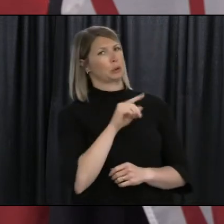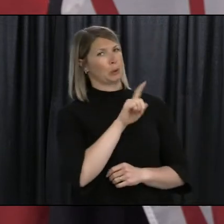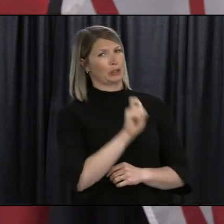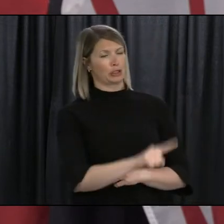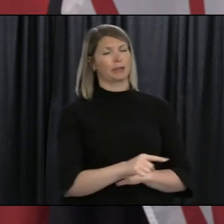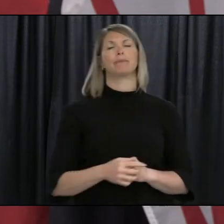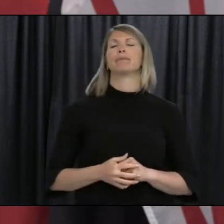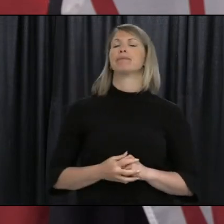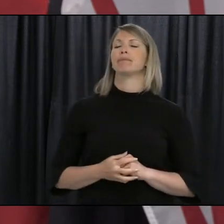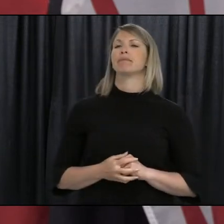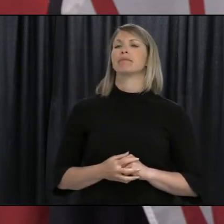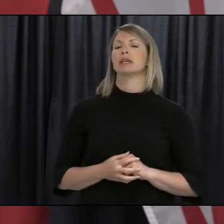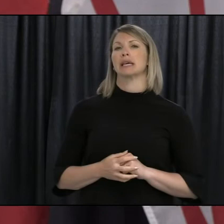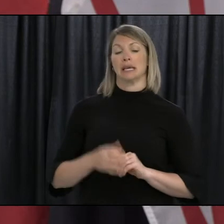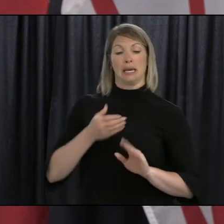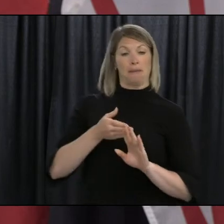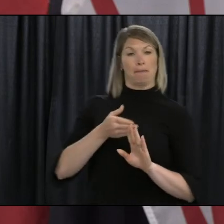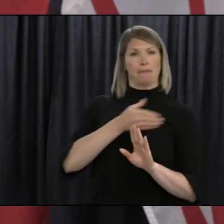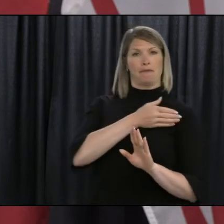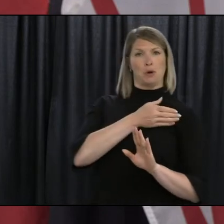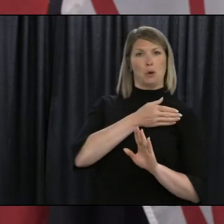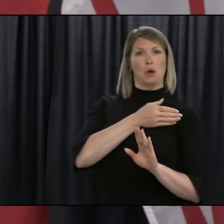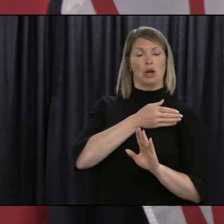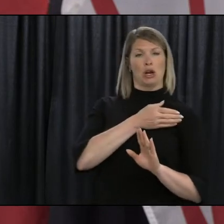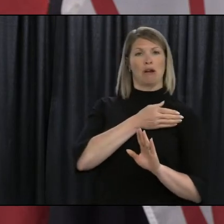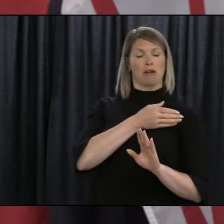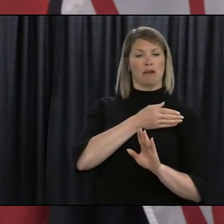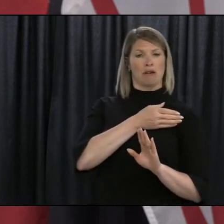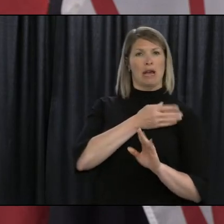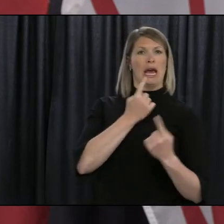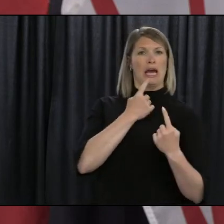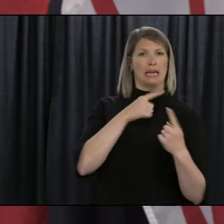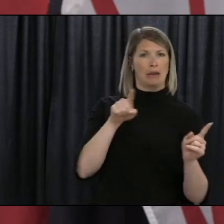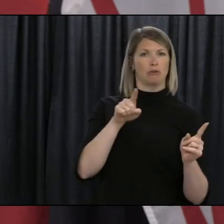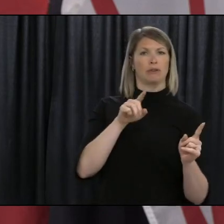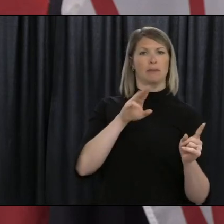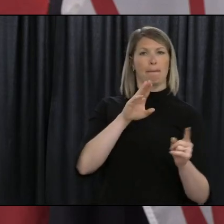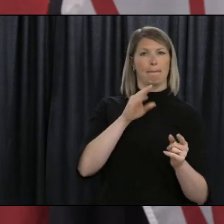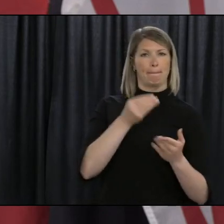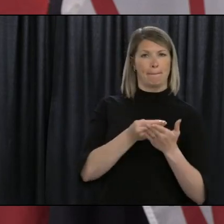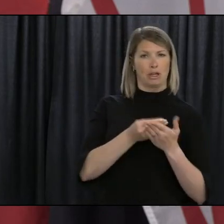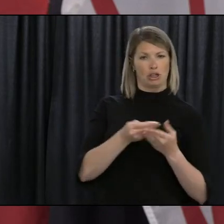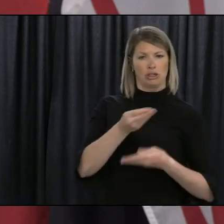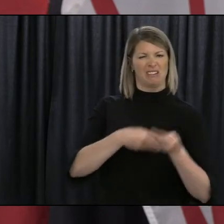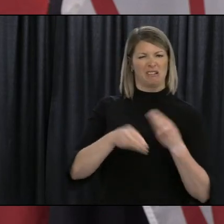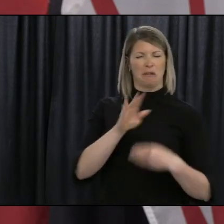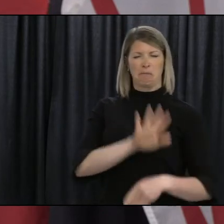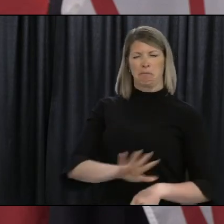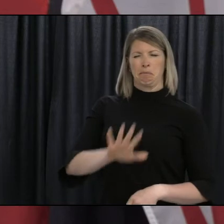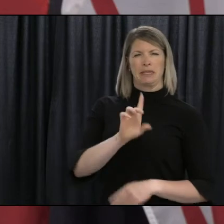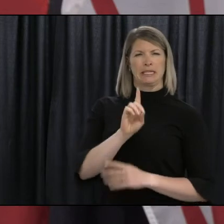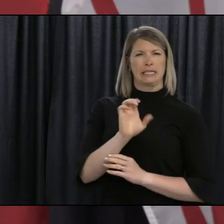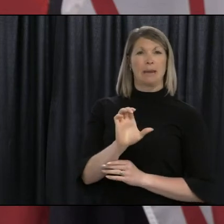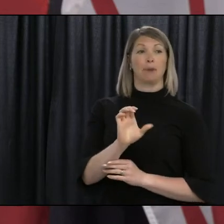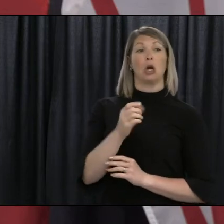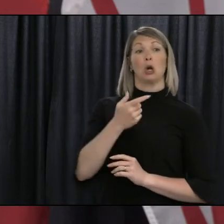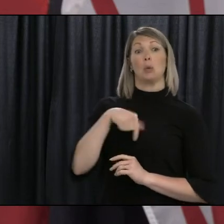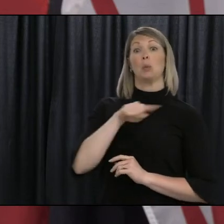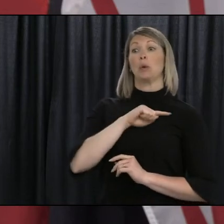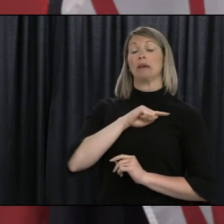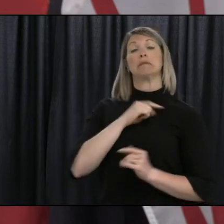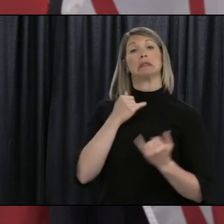As we were leading into budget, I had indicated that it was, we were